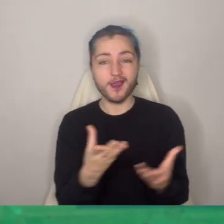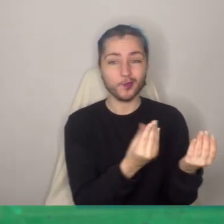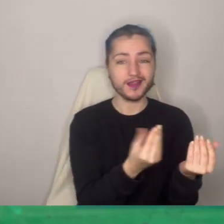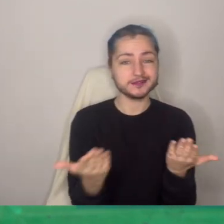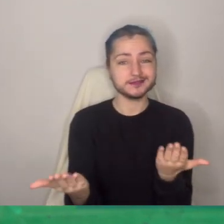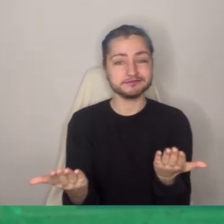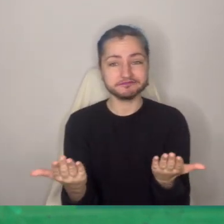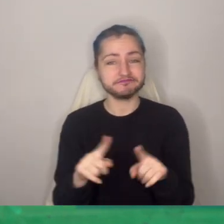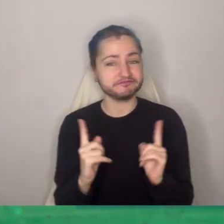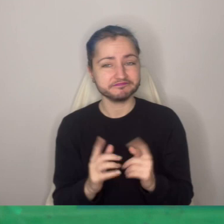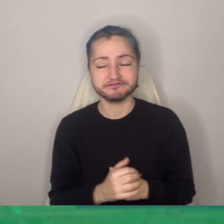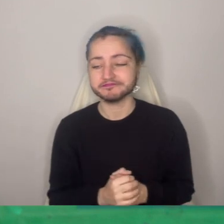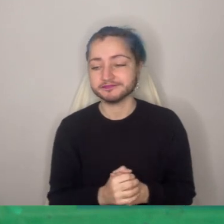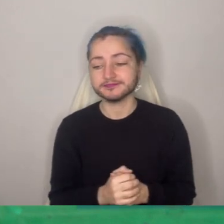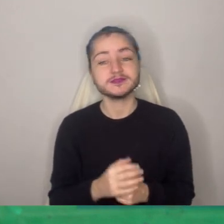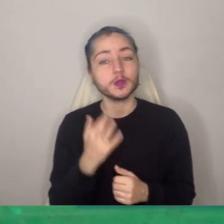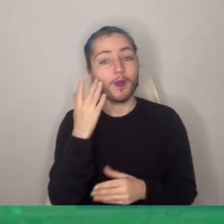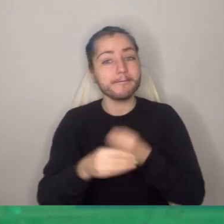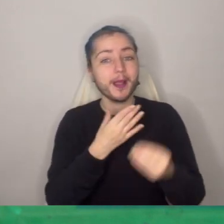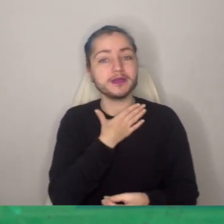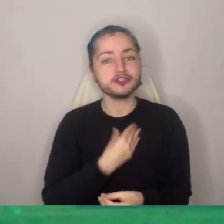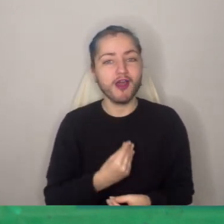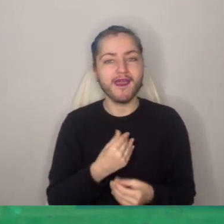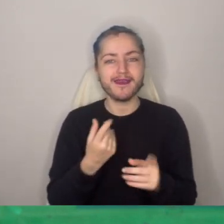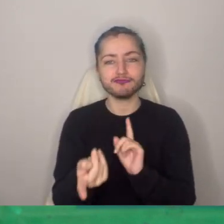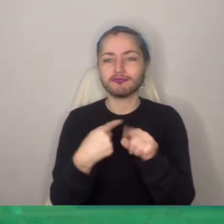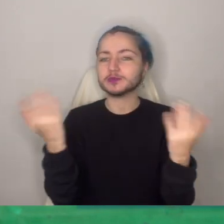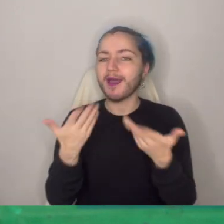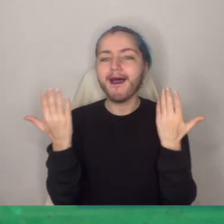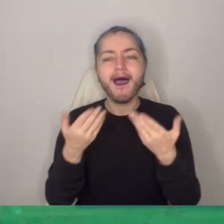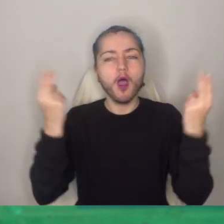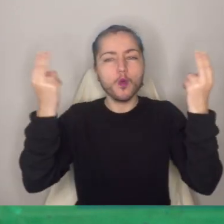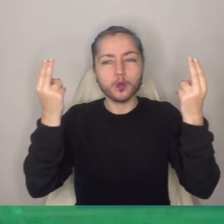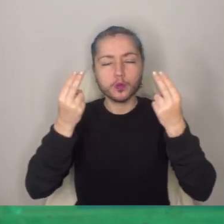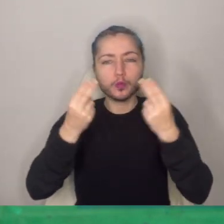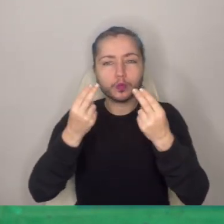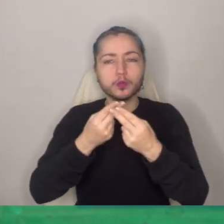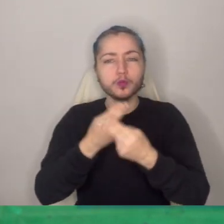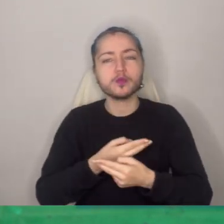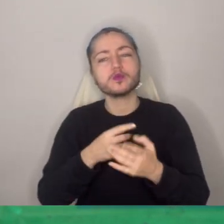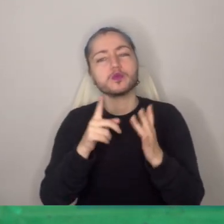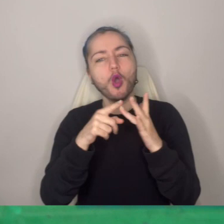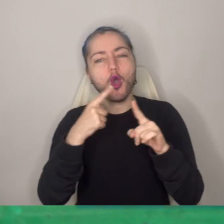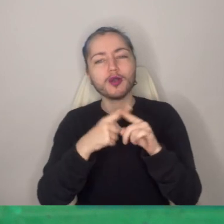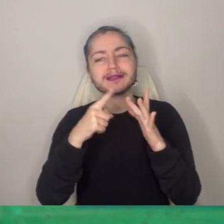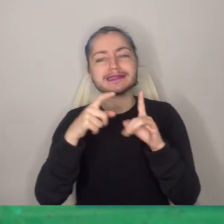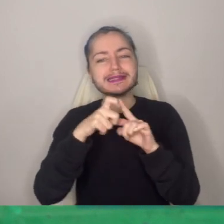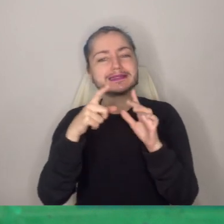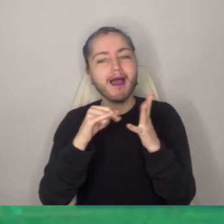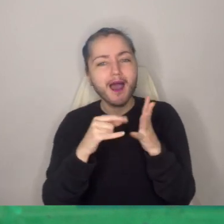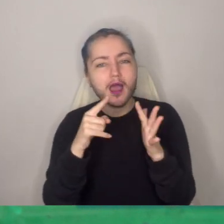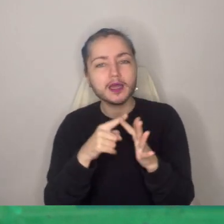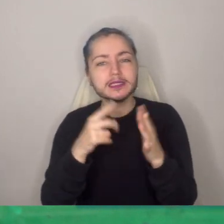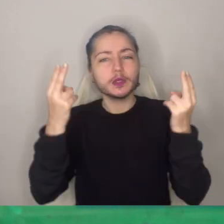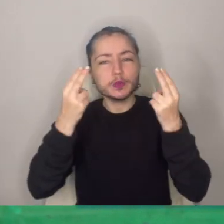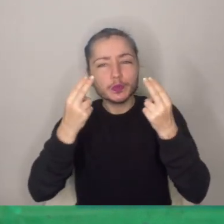wet. And as it dries, it will react with the air and it will oxidize. So I'm going to keep painting these.